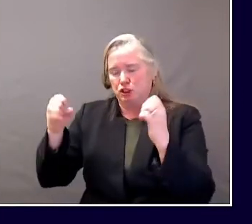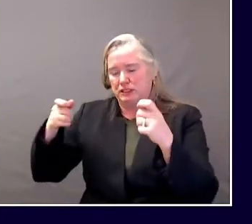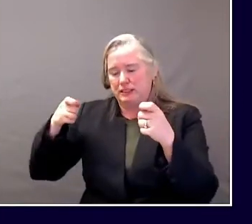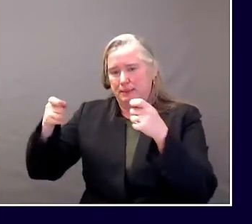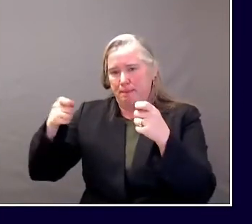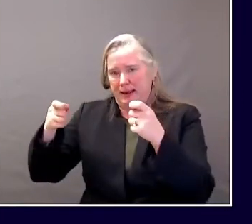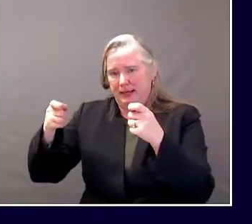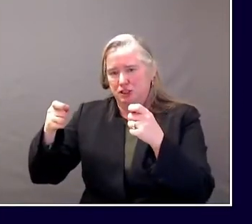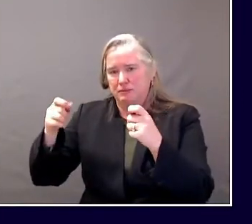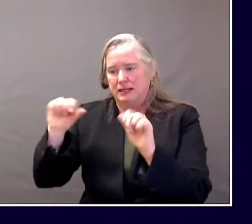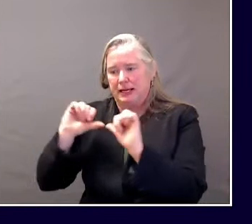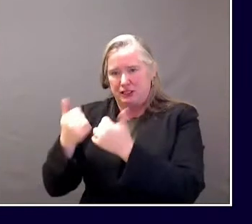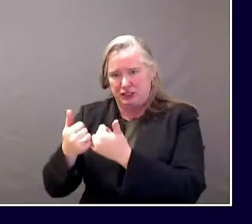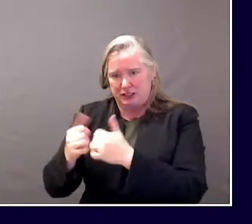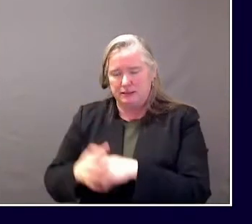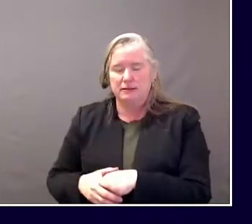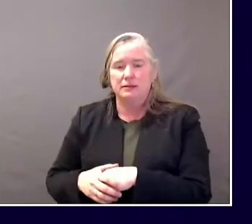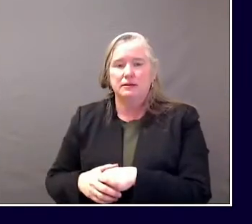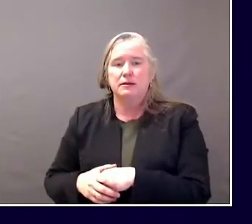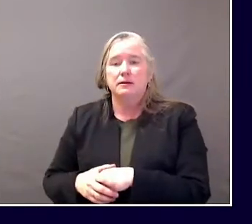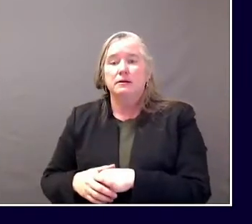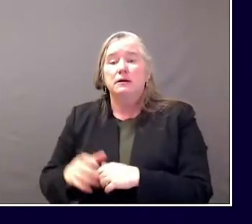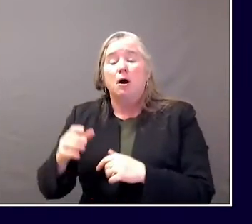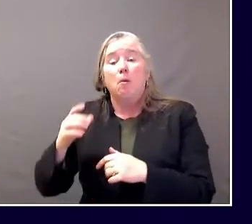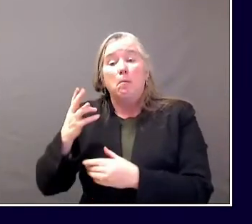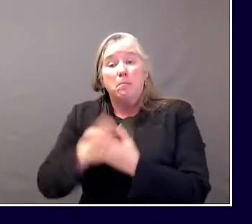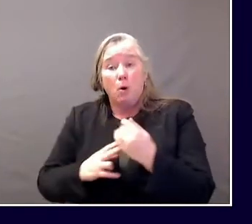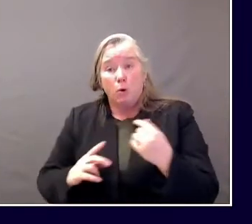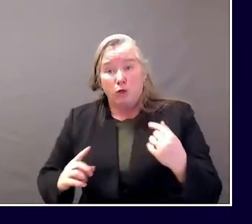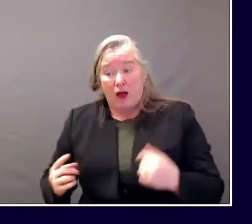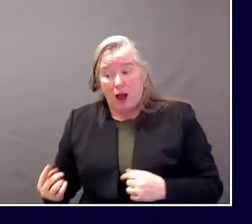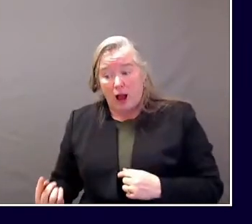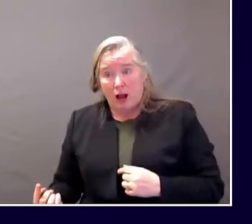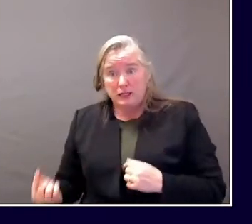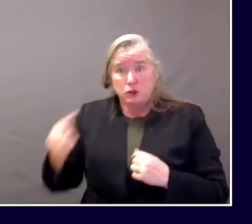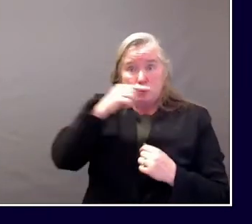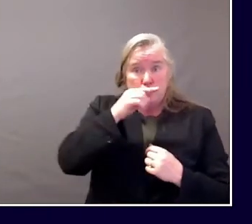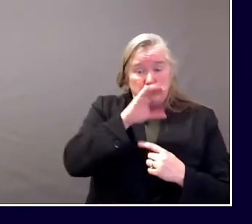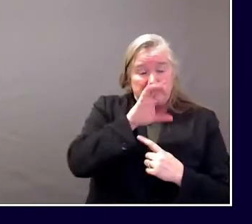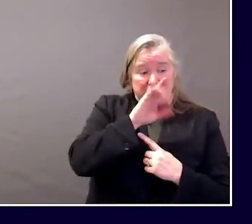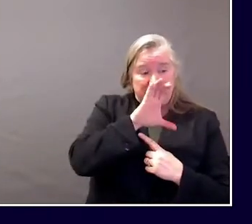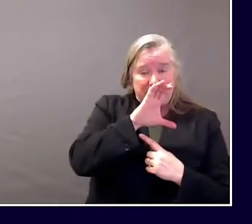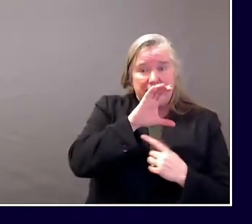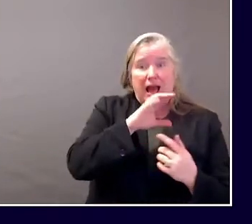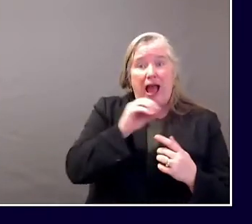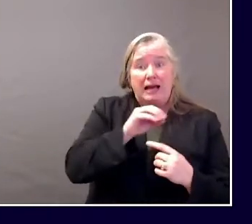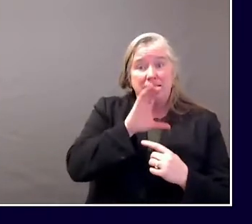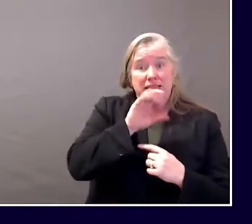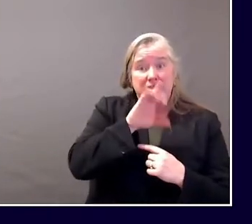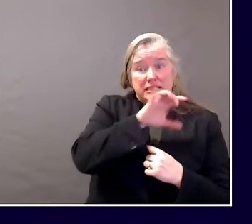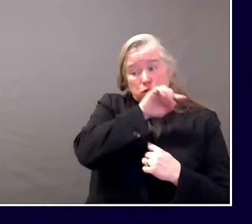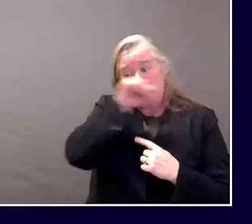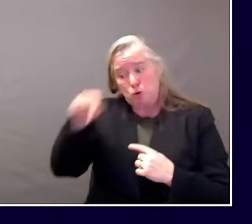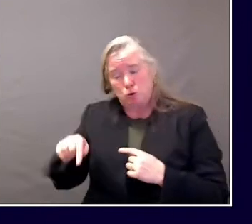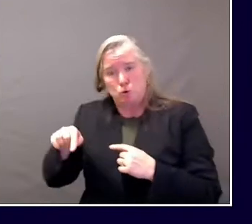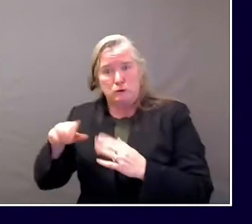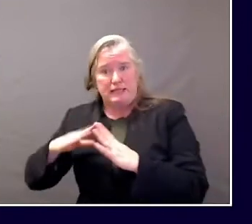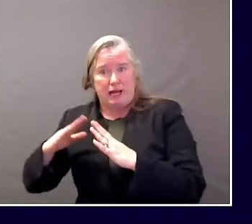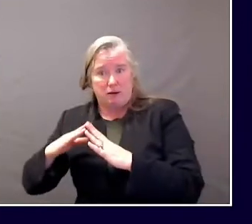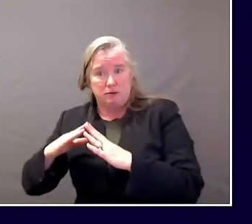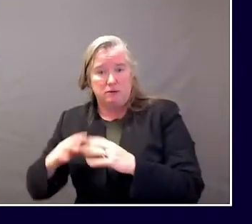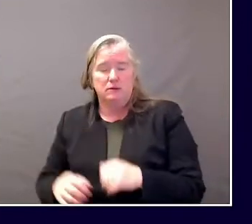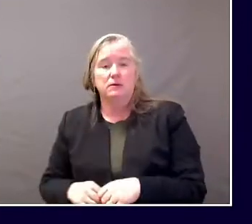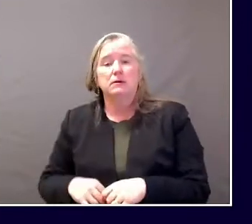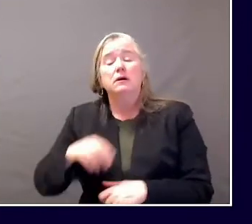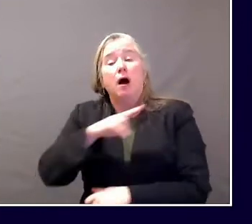come up to us as well as when we go down to them. If a hospital in York County needs more PPE, they